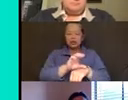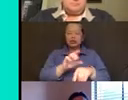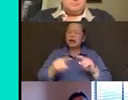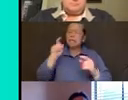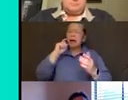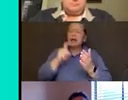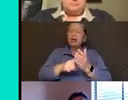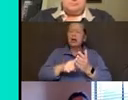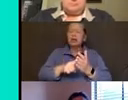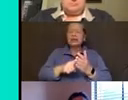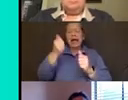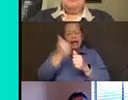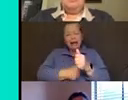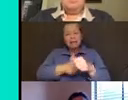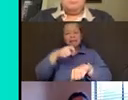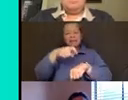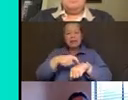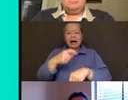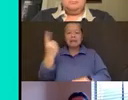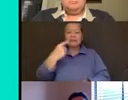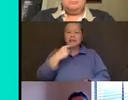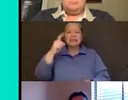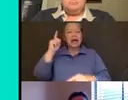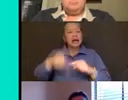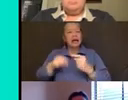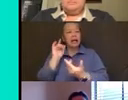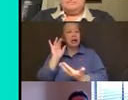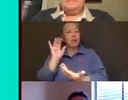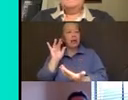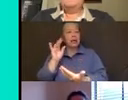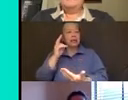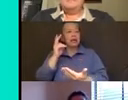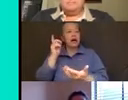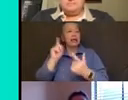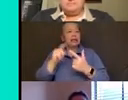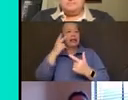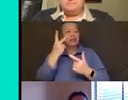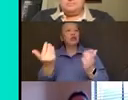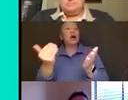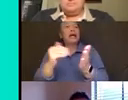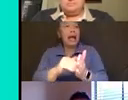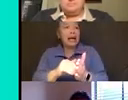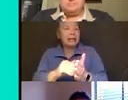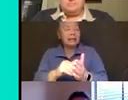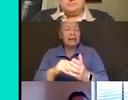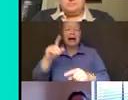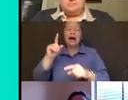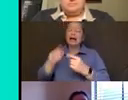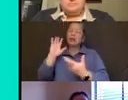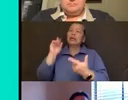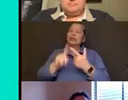bit killed every time somebody says, "I can't wait to see y'all again," or "I can't wait till we get back to normal,"